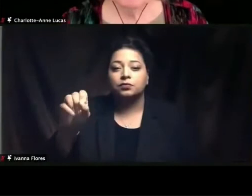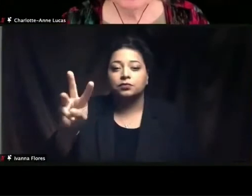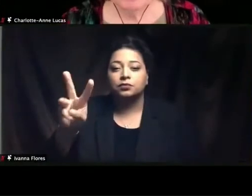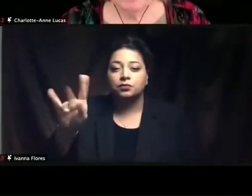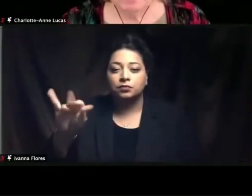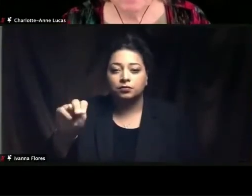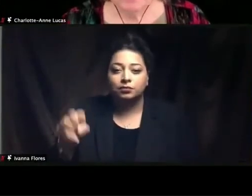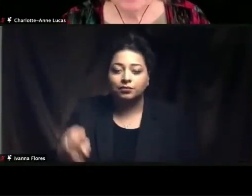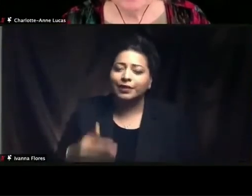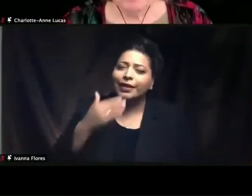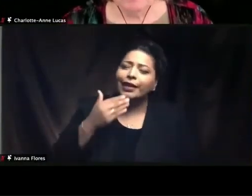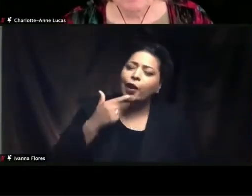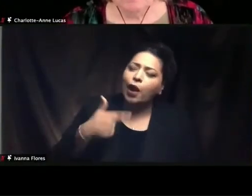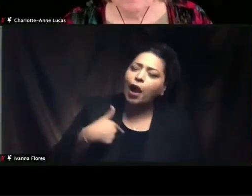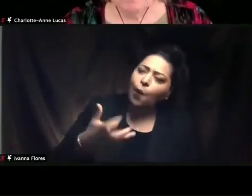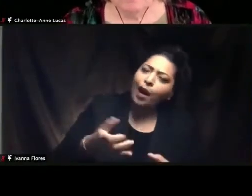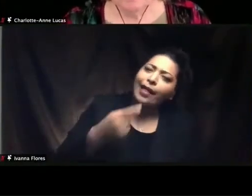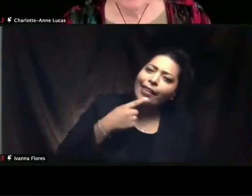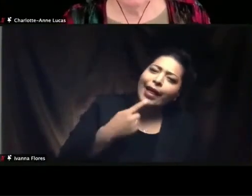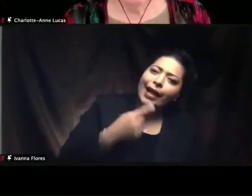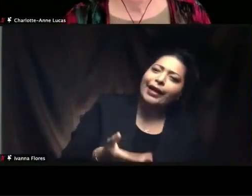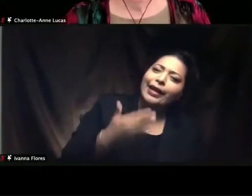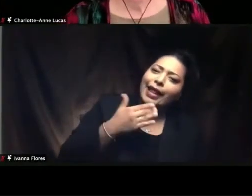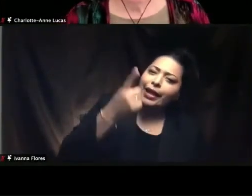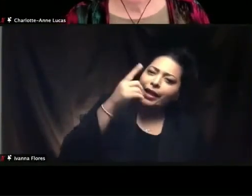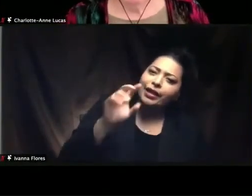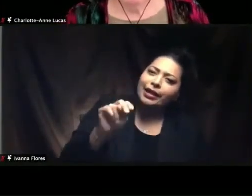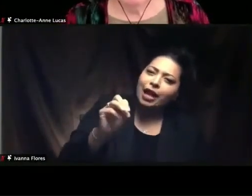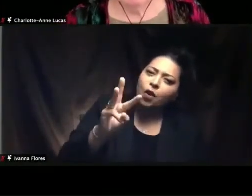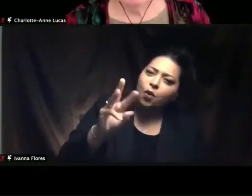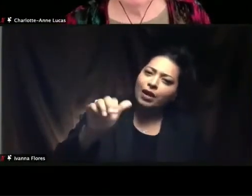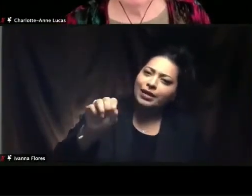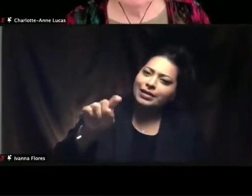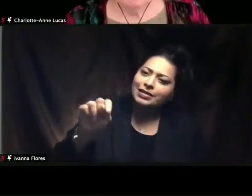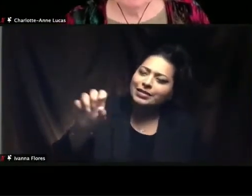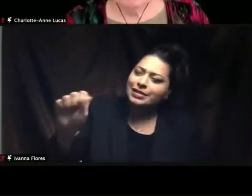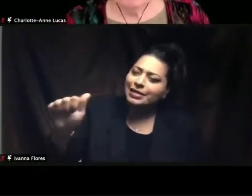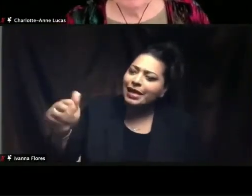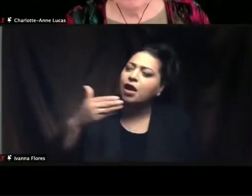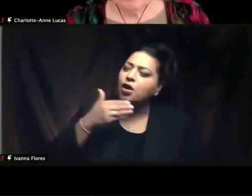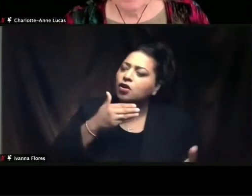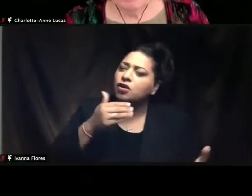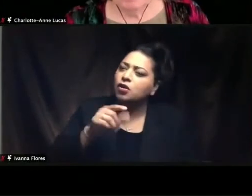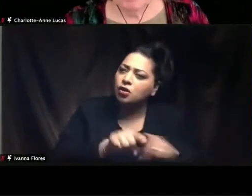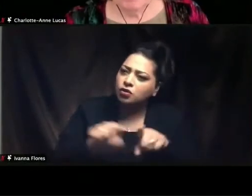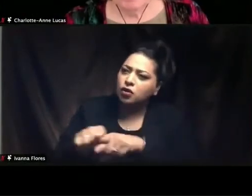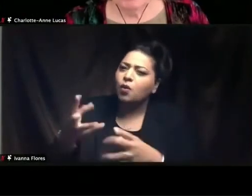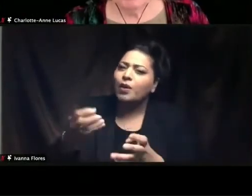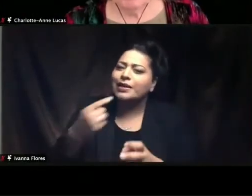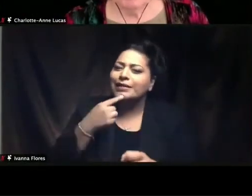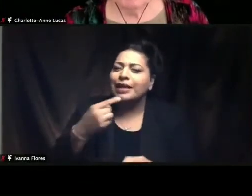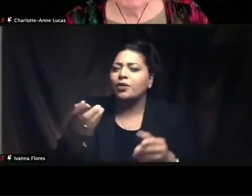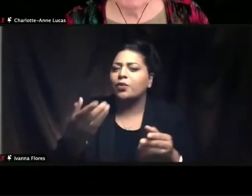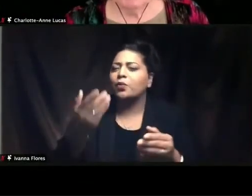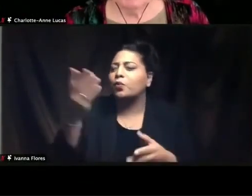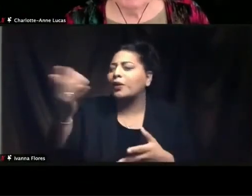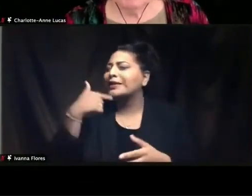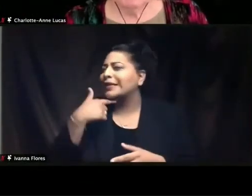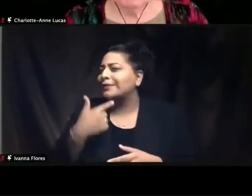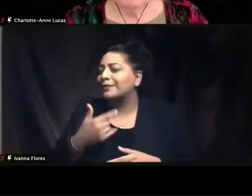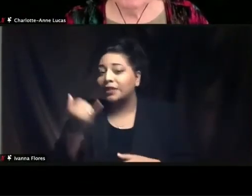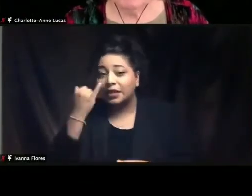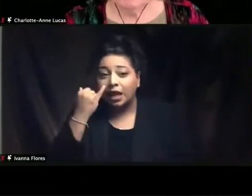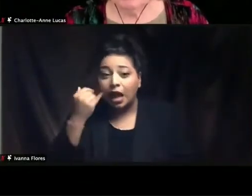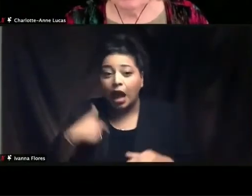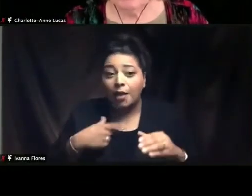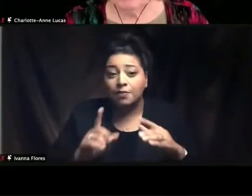And I want to thank NOWCast as well, and echo what Tyrone just said. For those who don't know or come in late, I